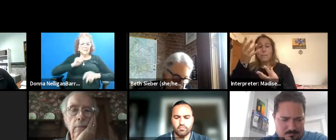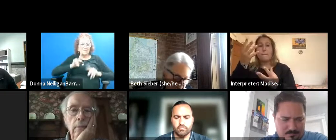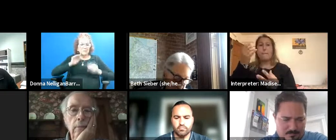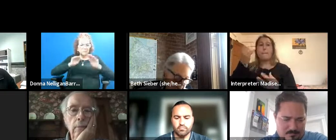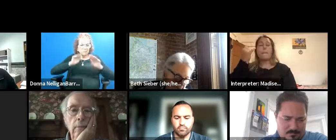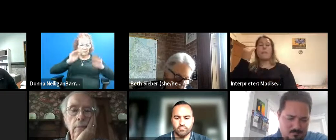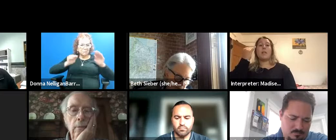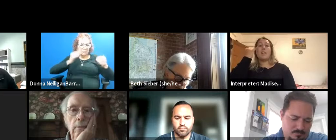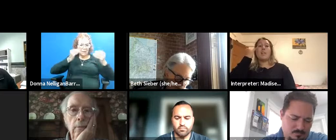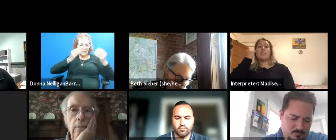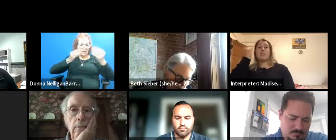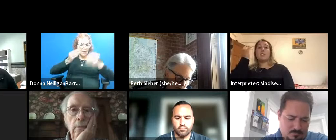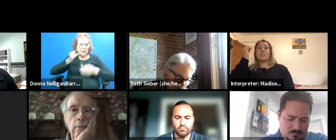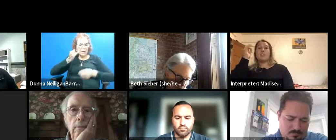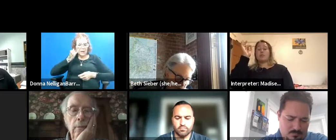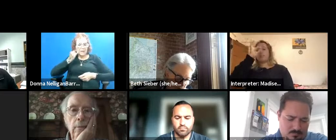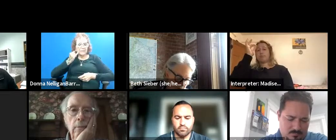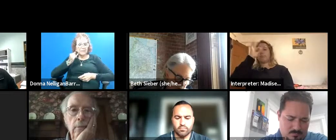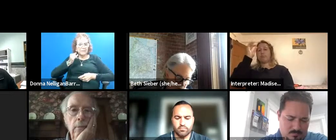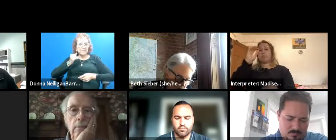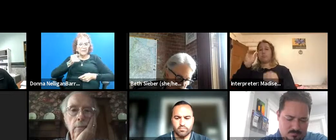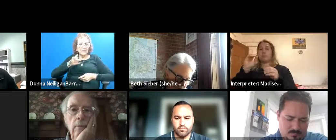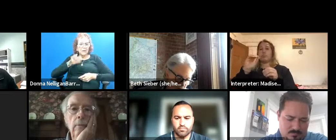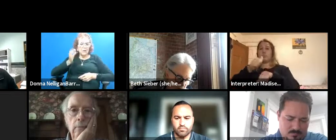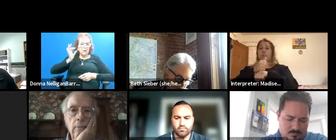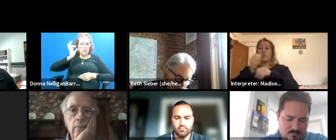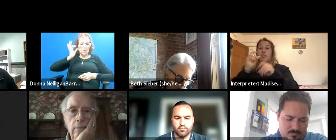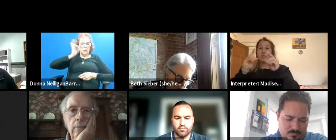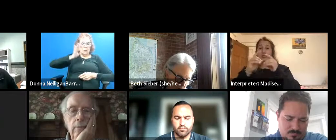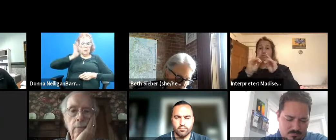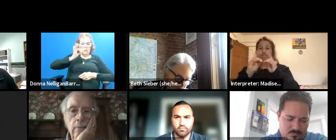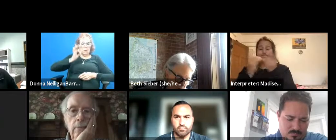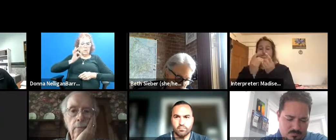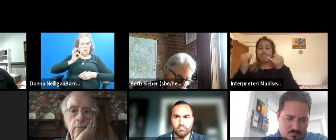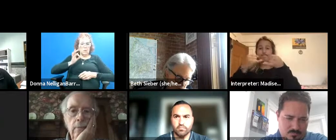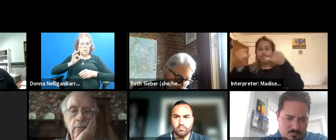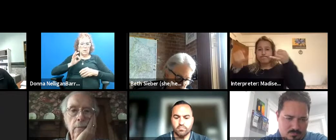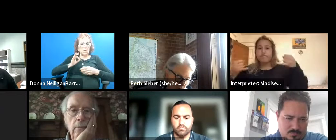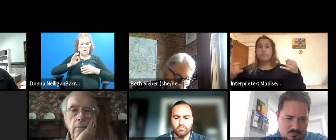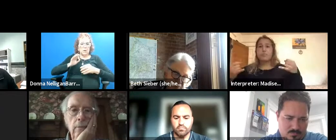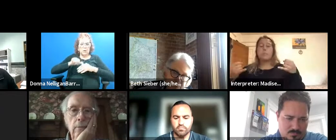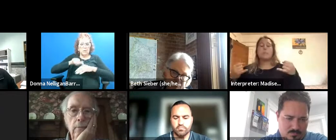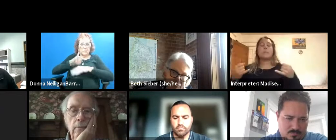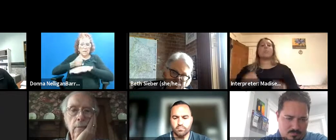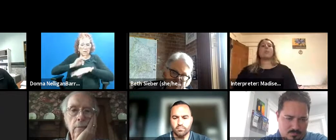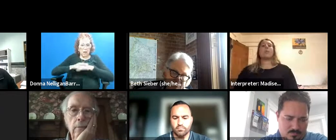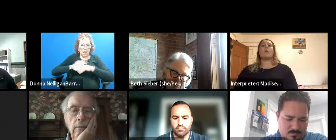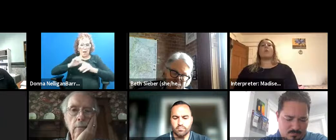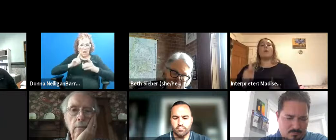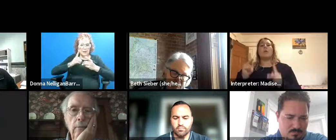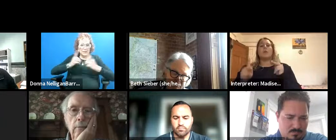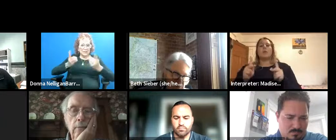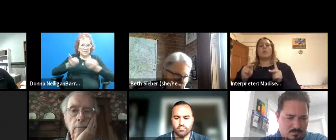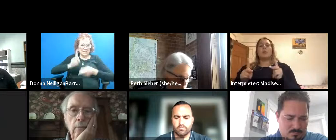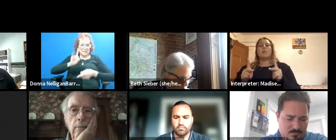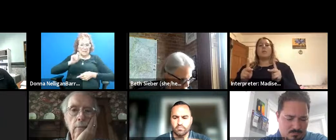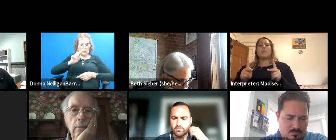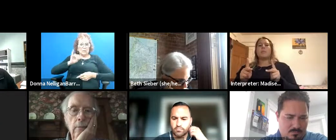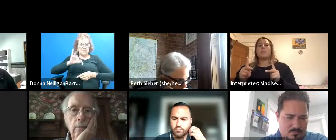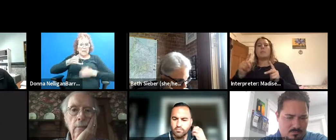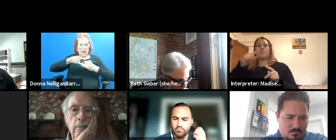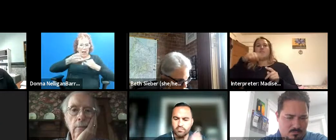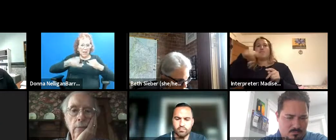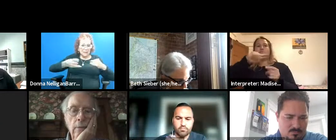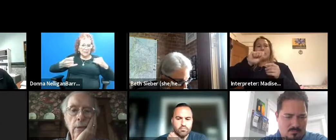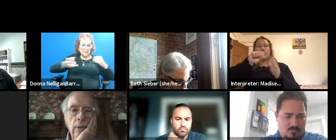congressional districts are done. There's congressional, state, Senate, assembly districts are done at the state